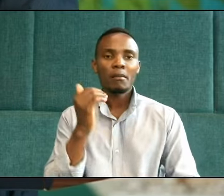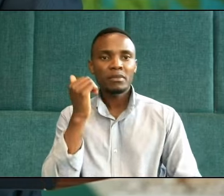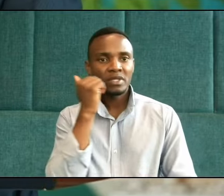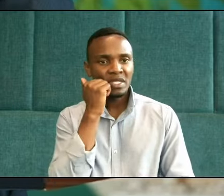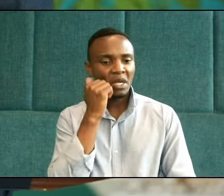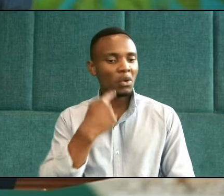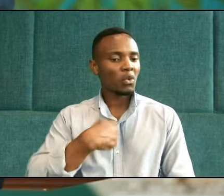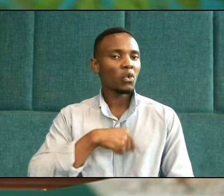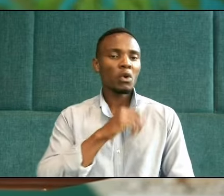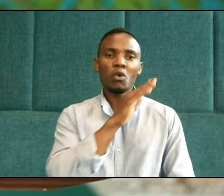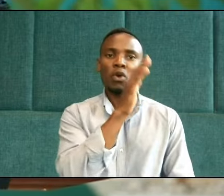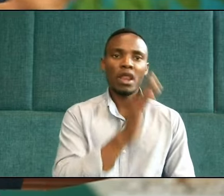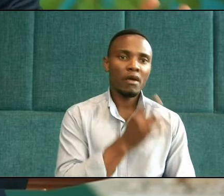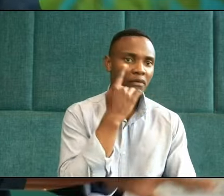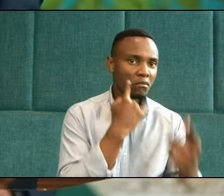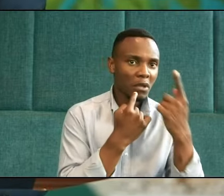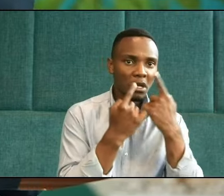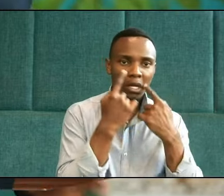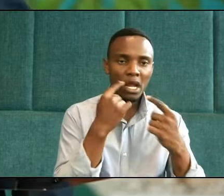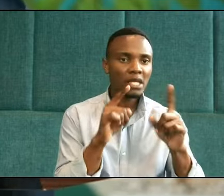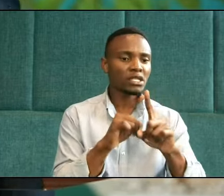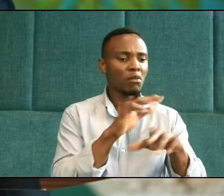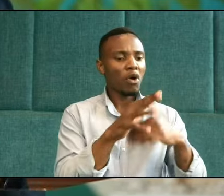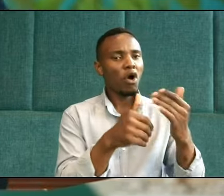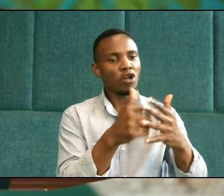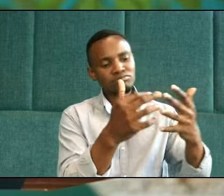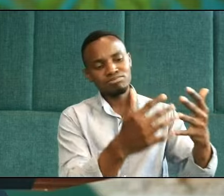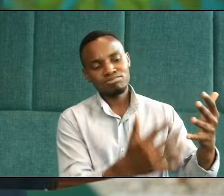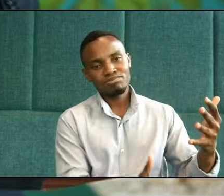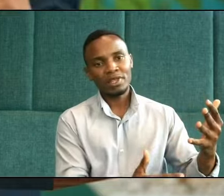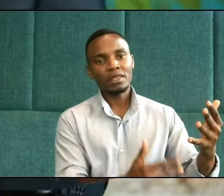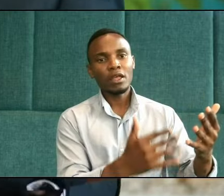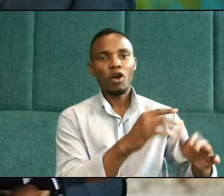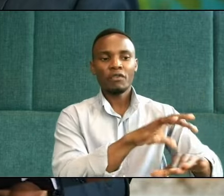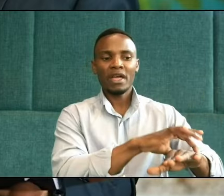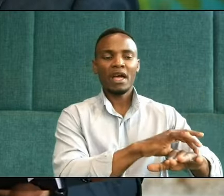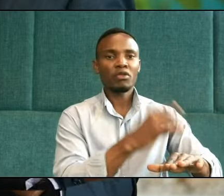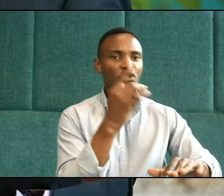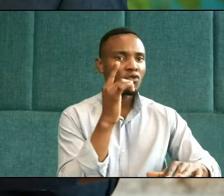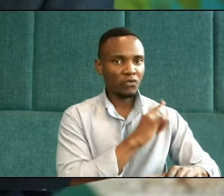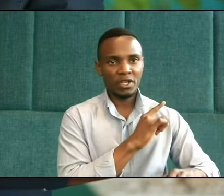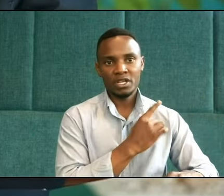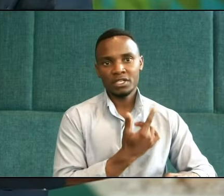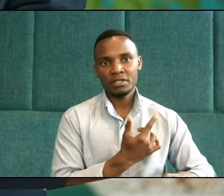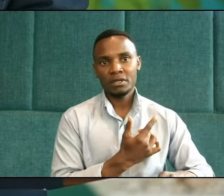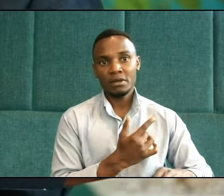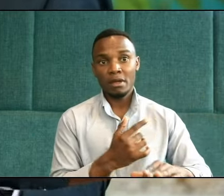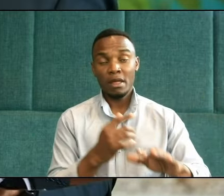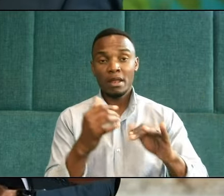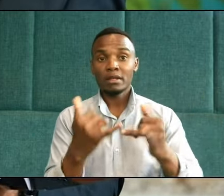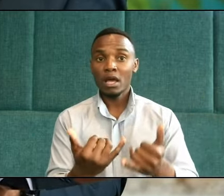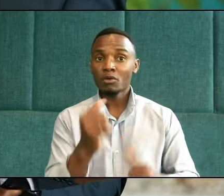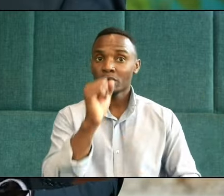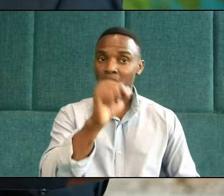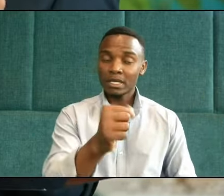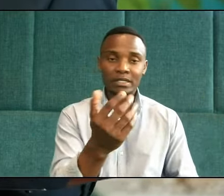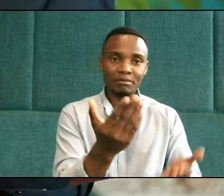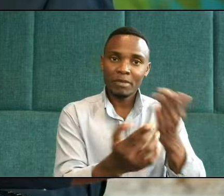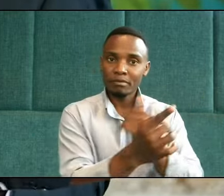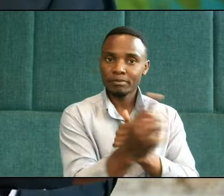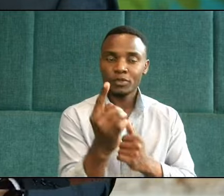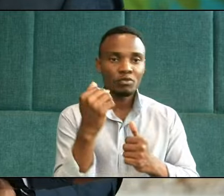cry again, and all these things will come to an end. And therefore, whatever the challenge